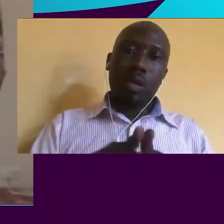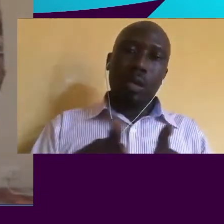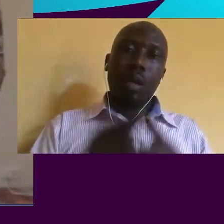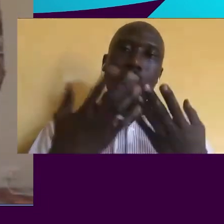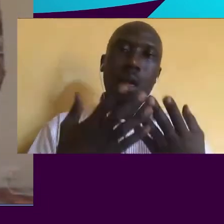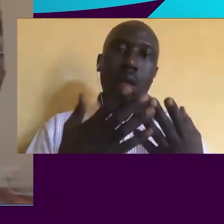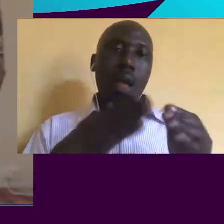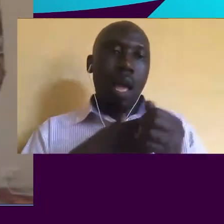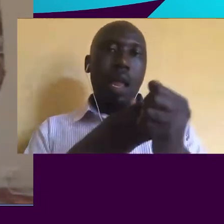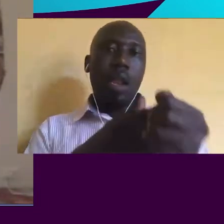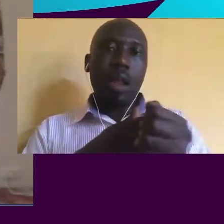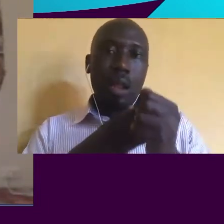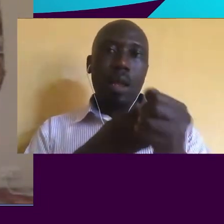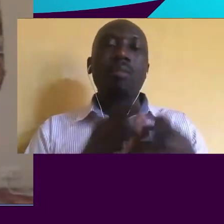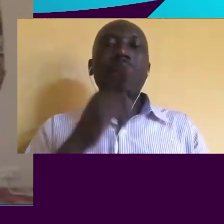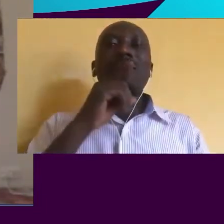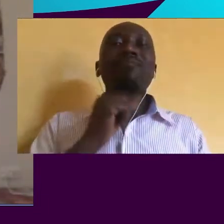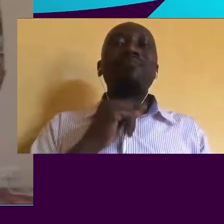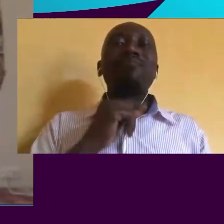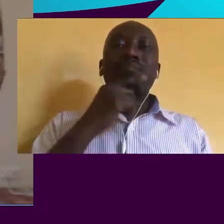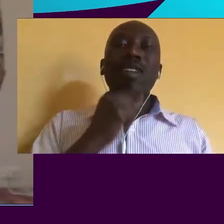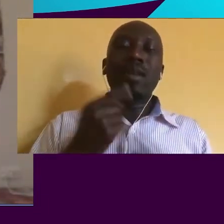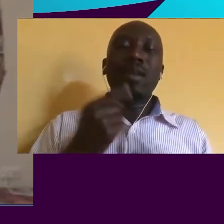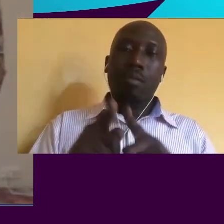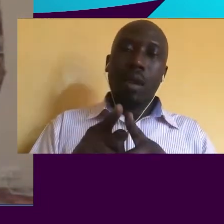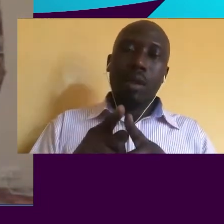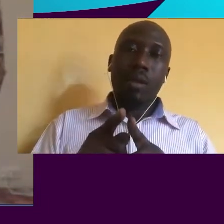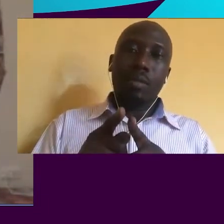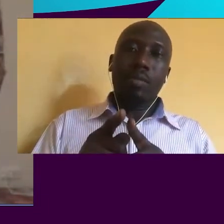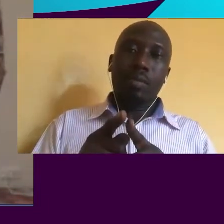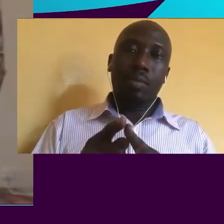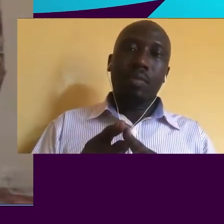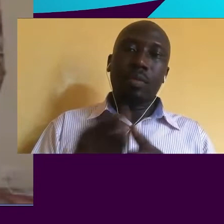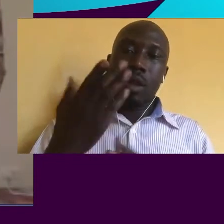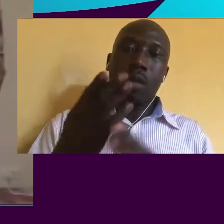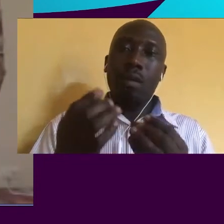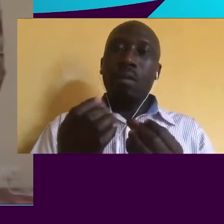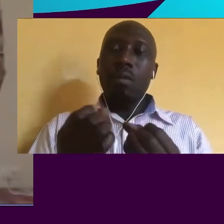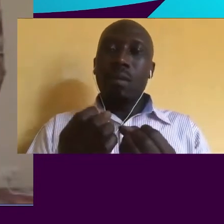men. And while many of these men have great intentions,